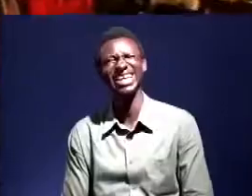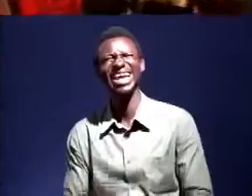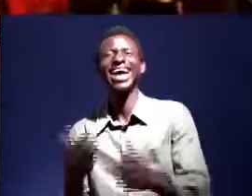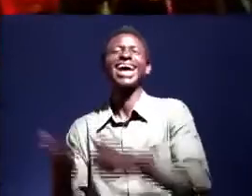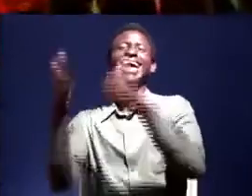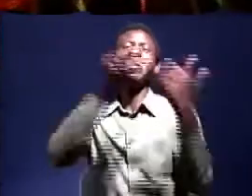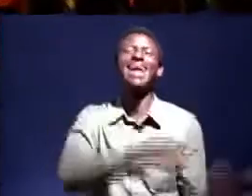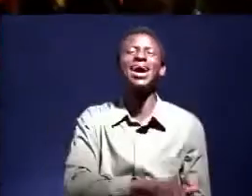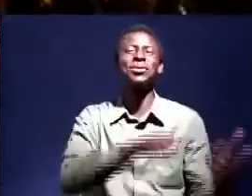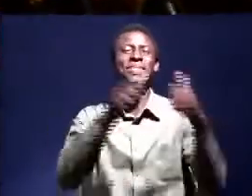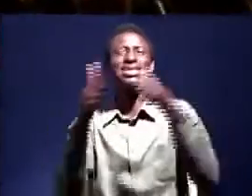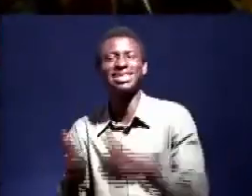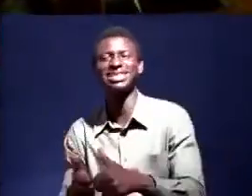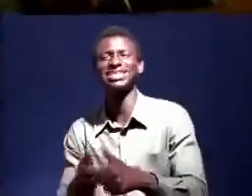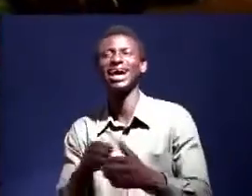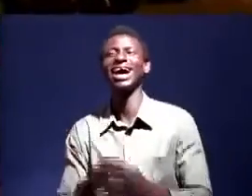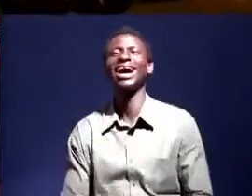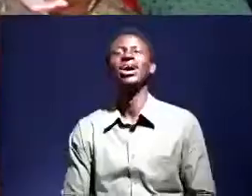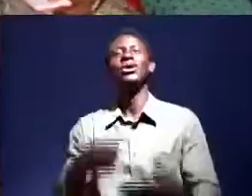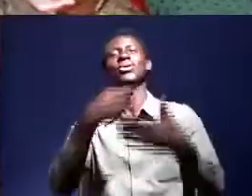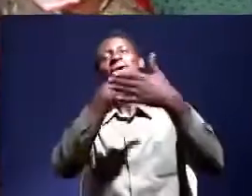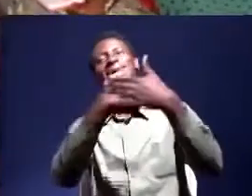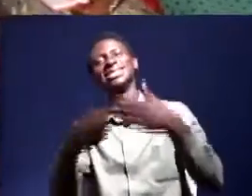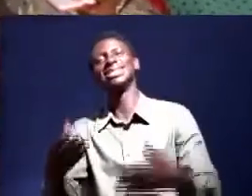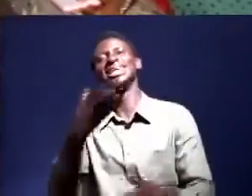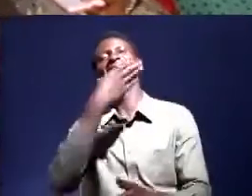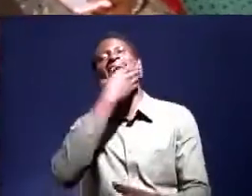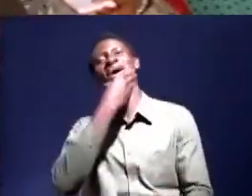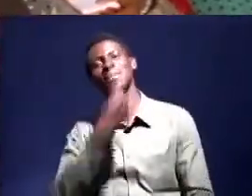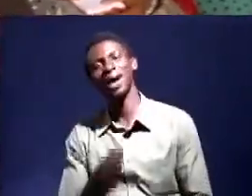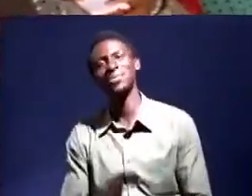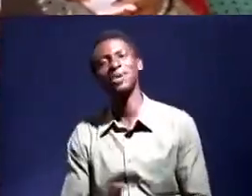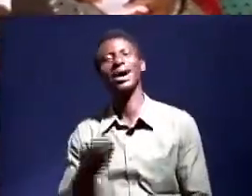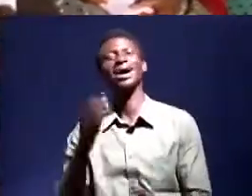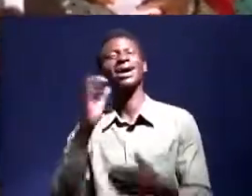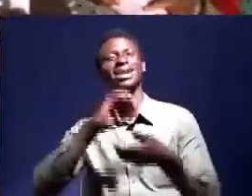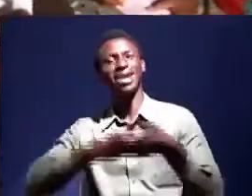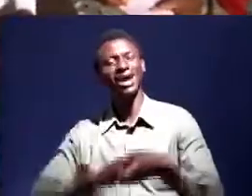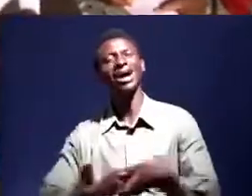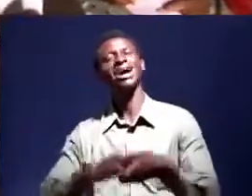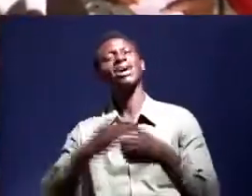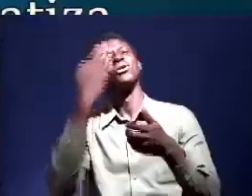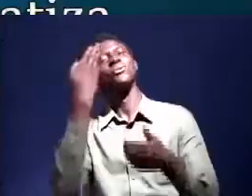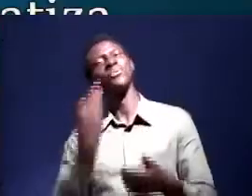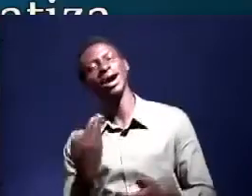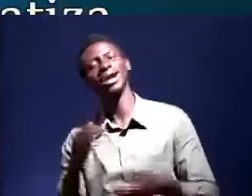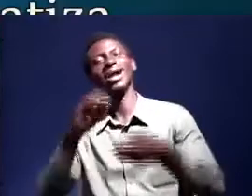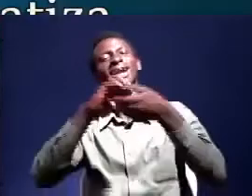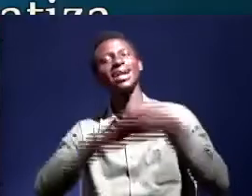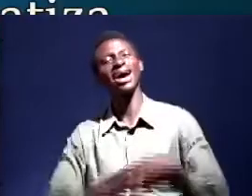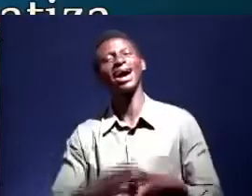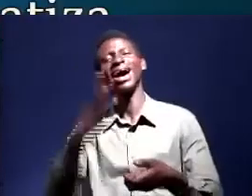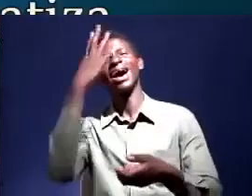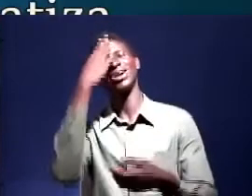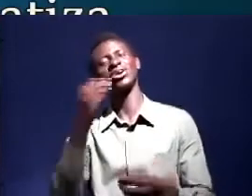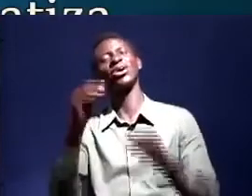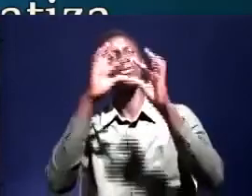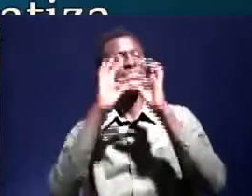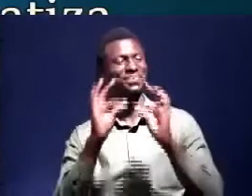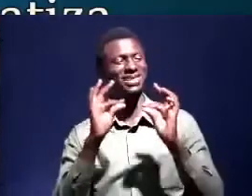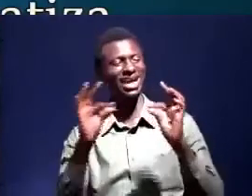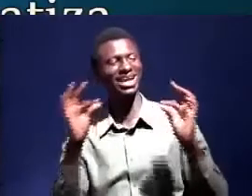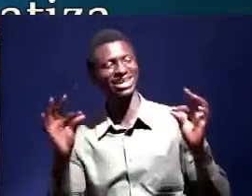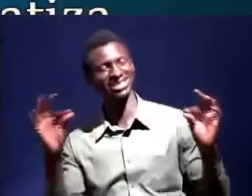you in the name of the Father and the Son and the Holy Spirit. And Philip baptized